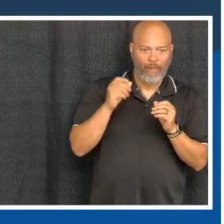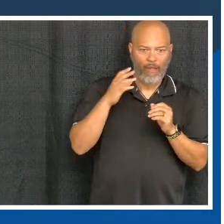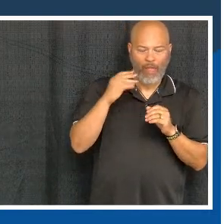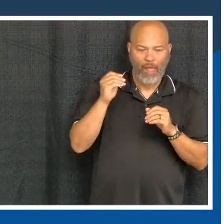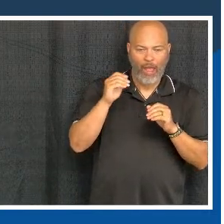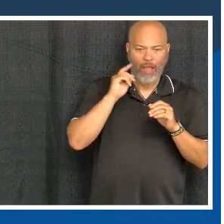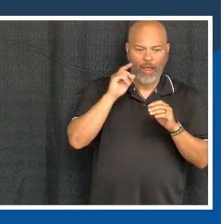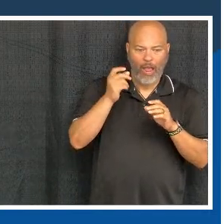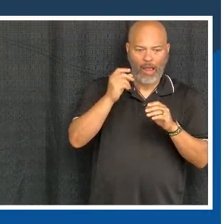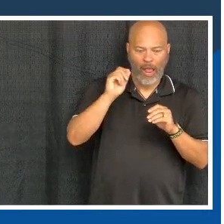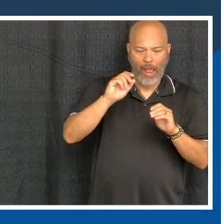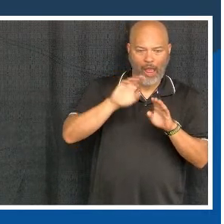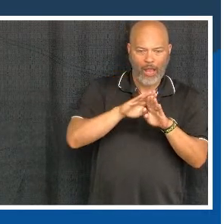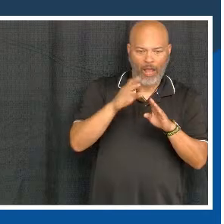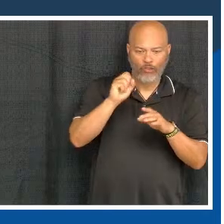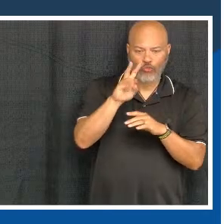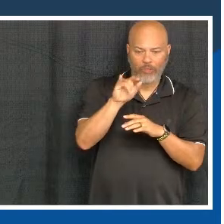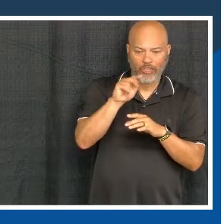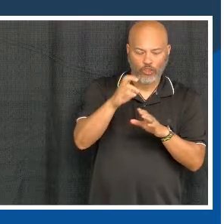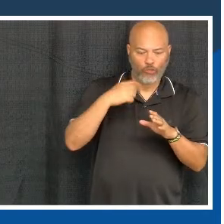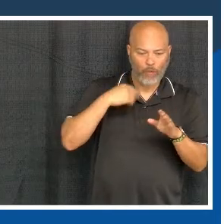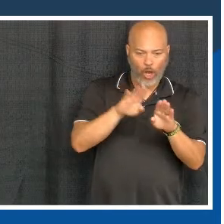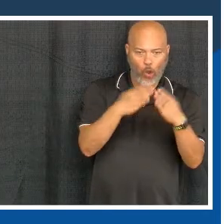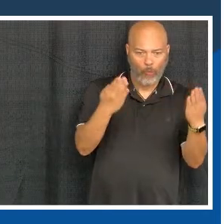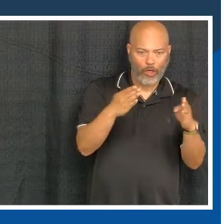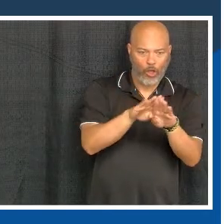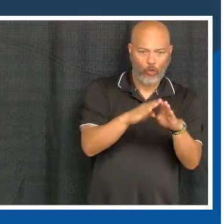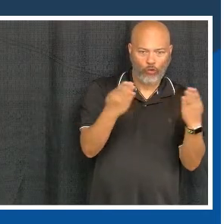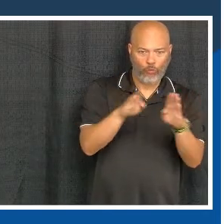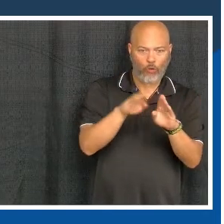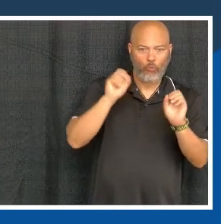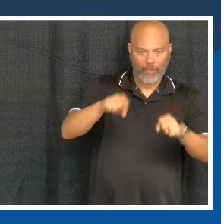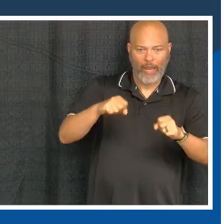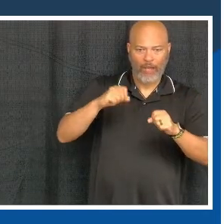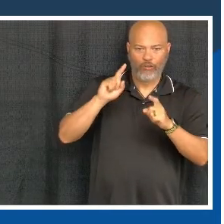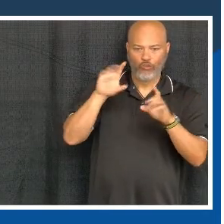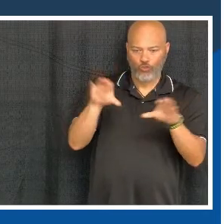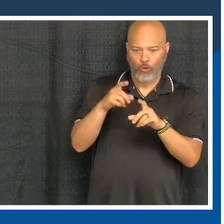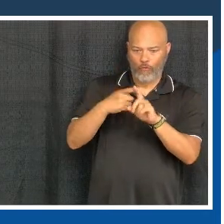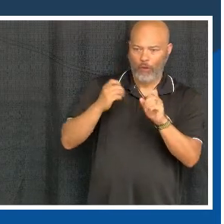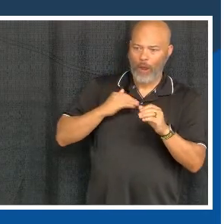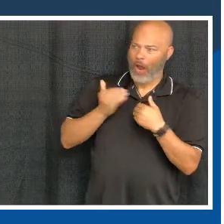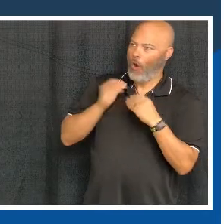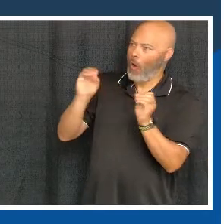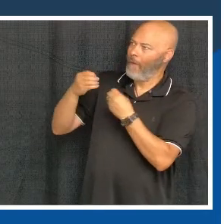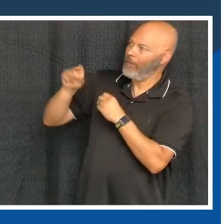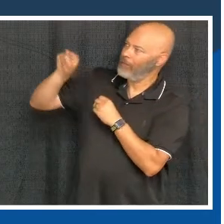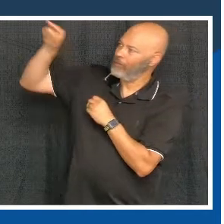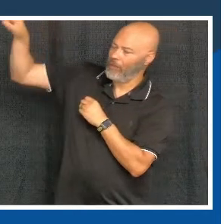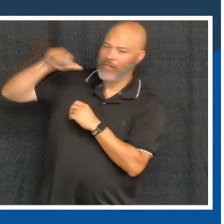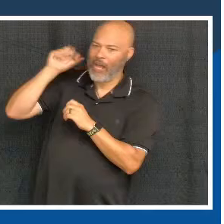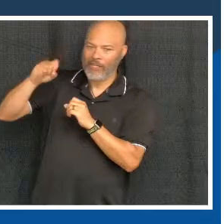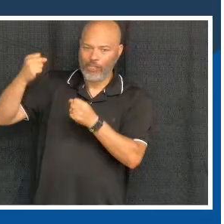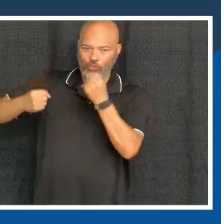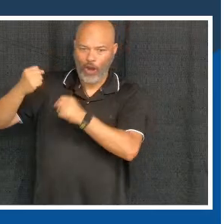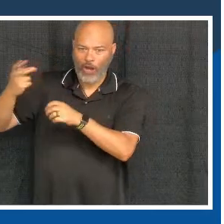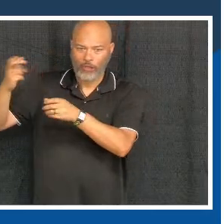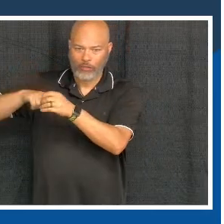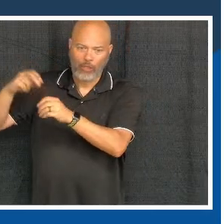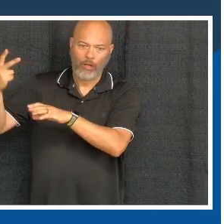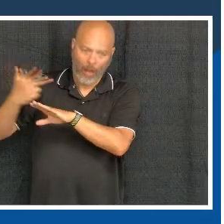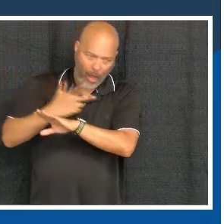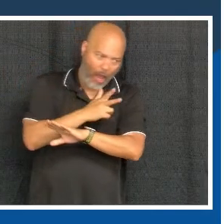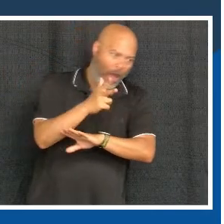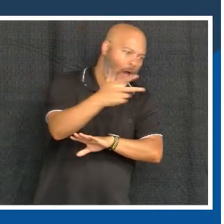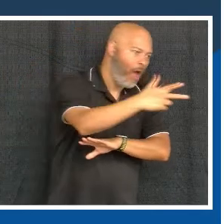and close switches, we're able to do that from our office and not have to get out and roll the truck.